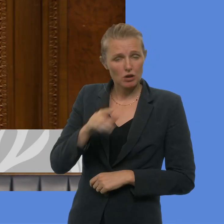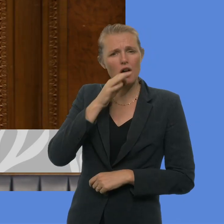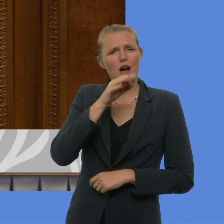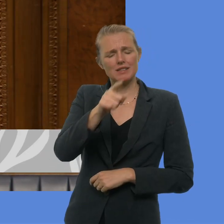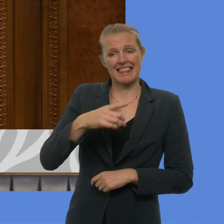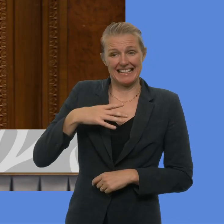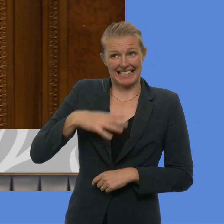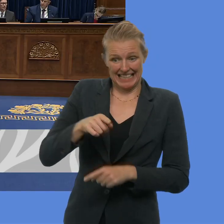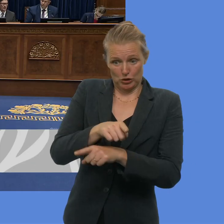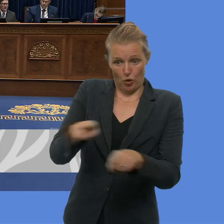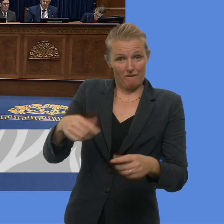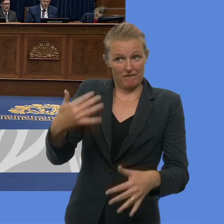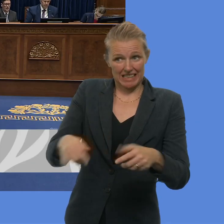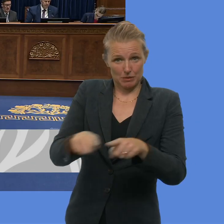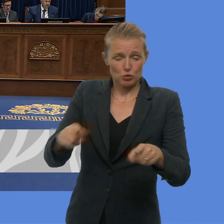process needs to be core?